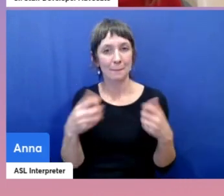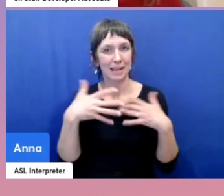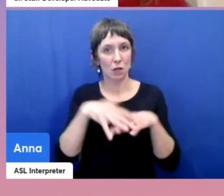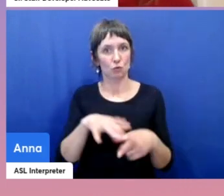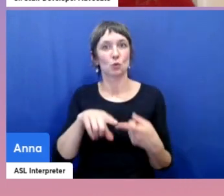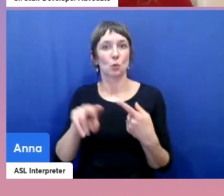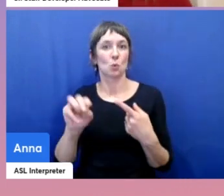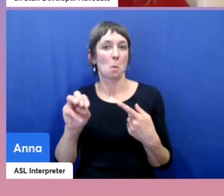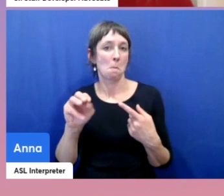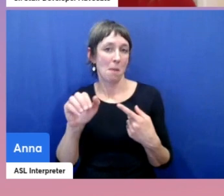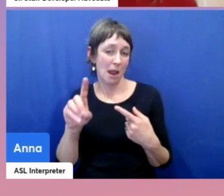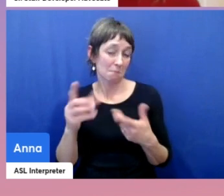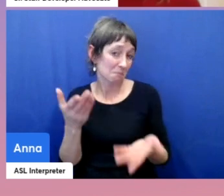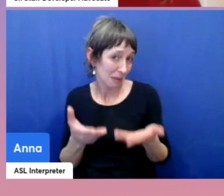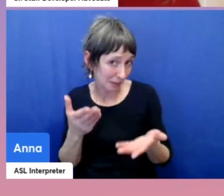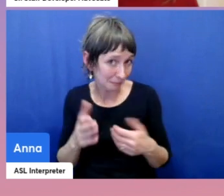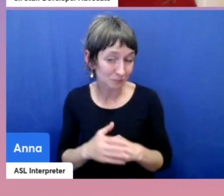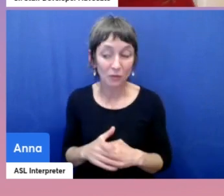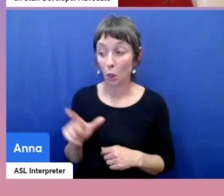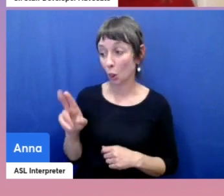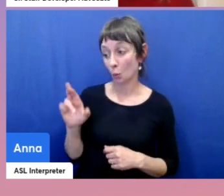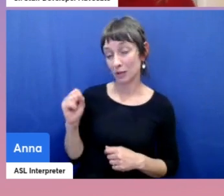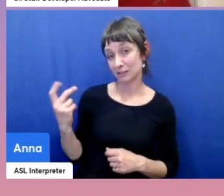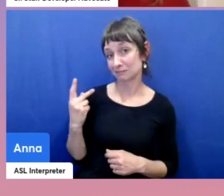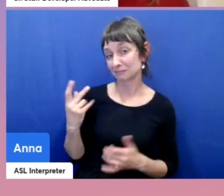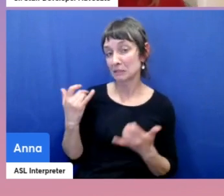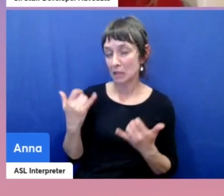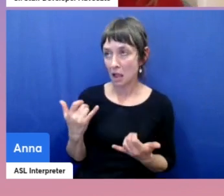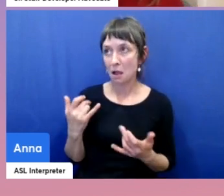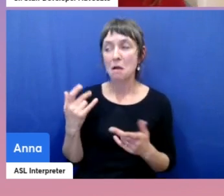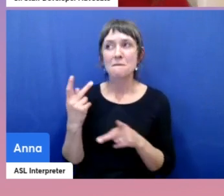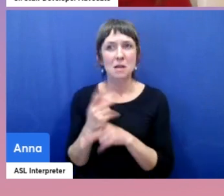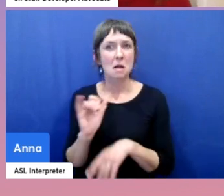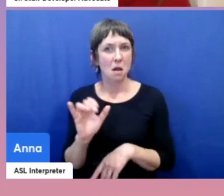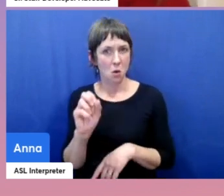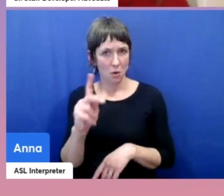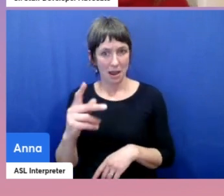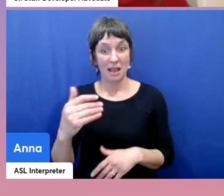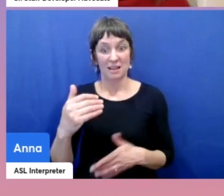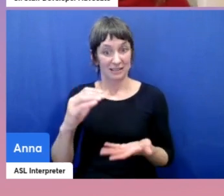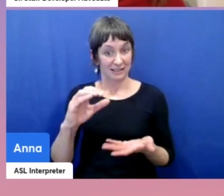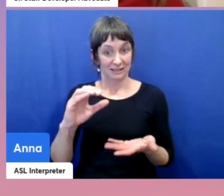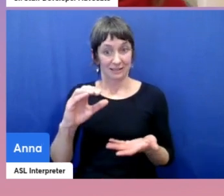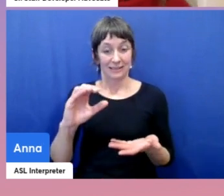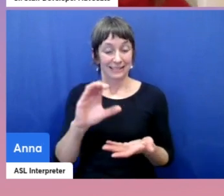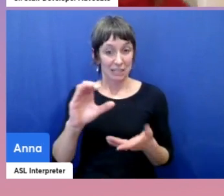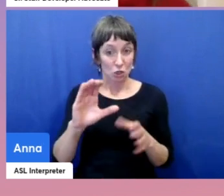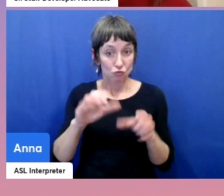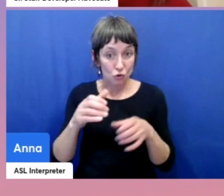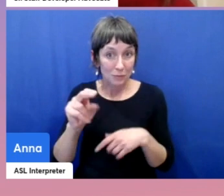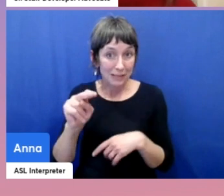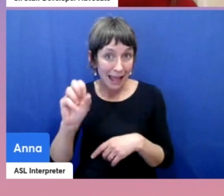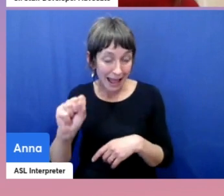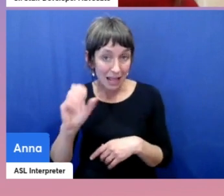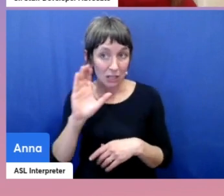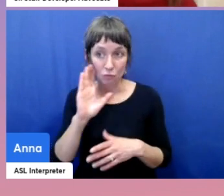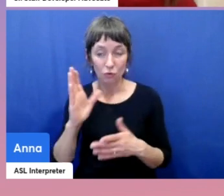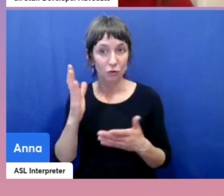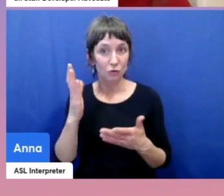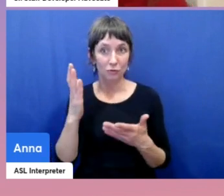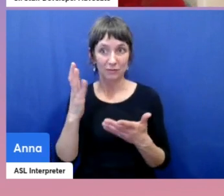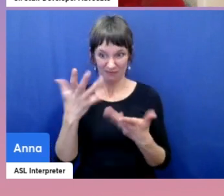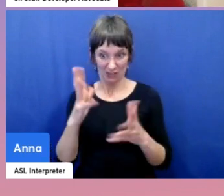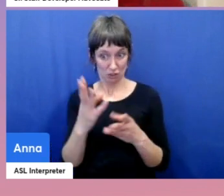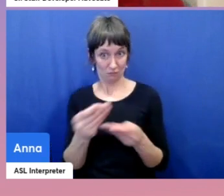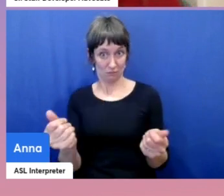and I now figured that once we had the cgroups ns thing sorted out, it would be smooth sailing